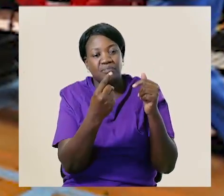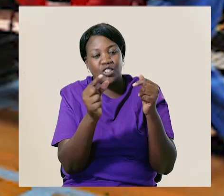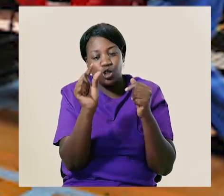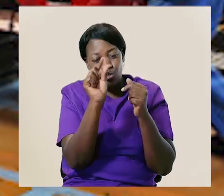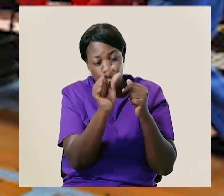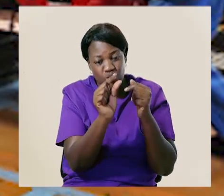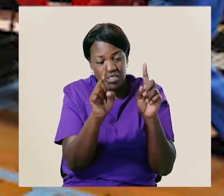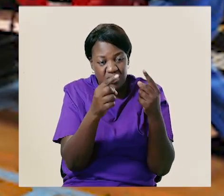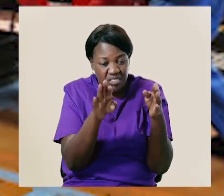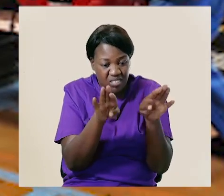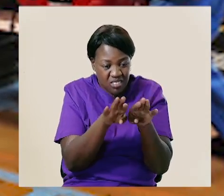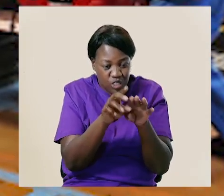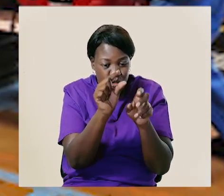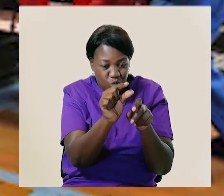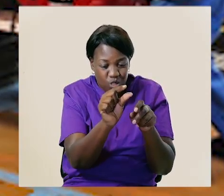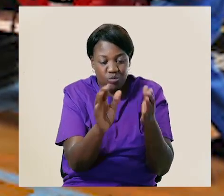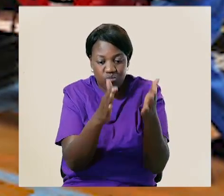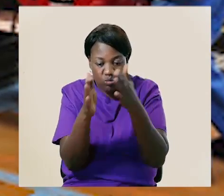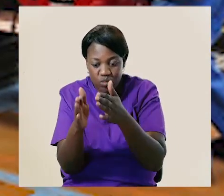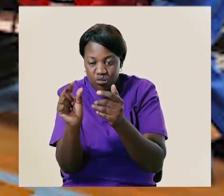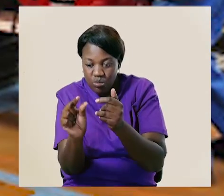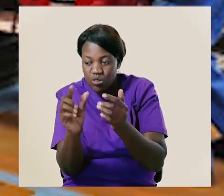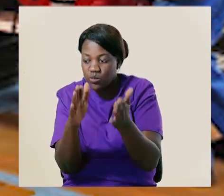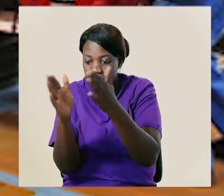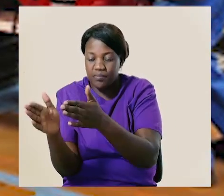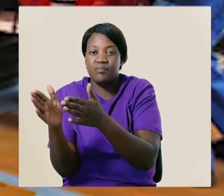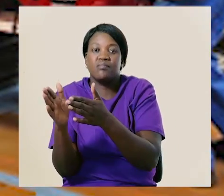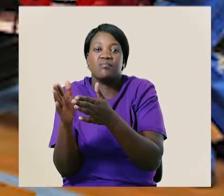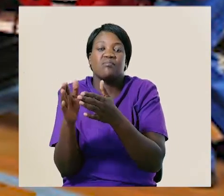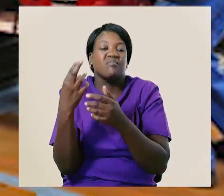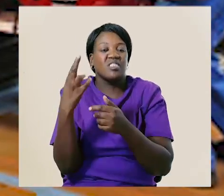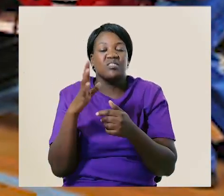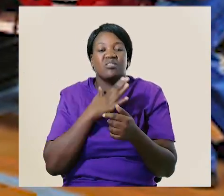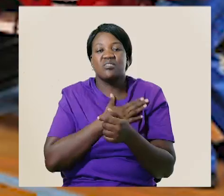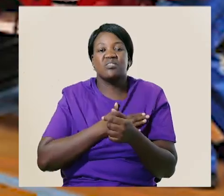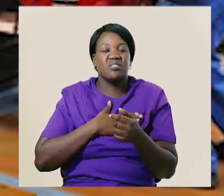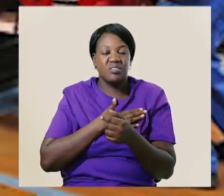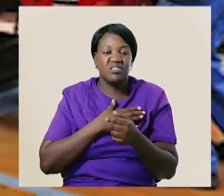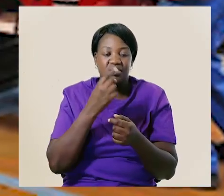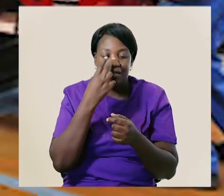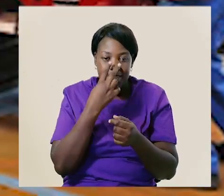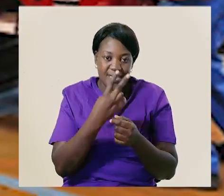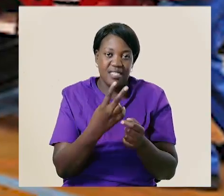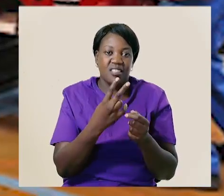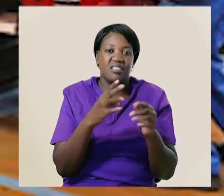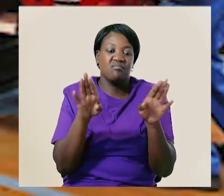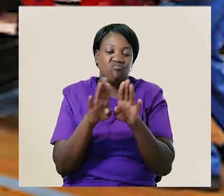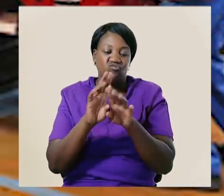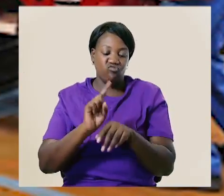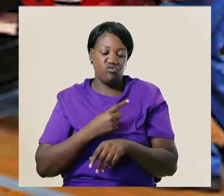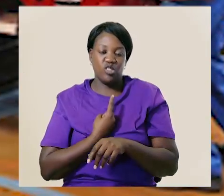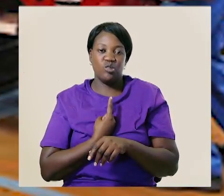small part of the finished product, so he or she does not see the product as his or her